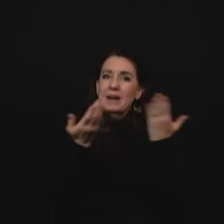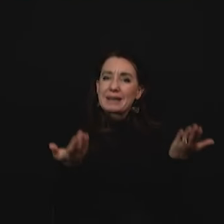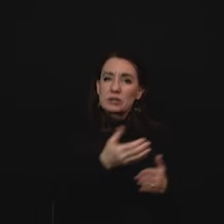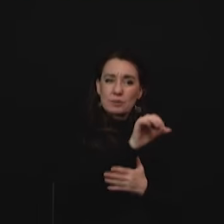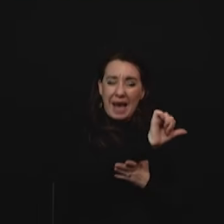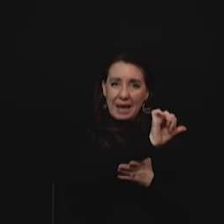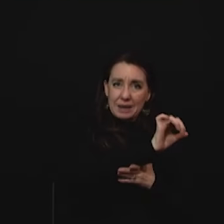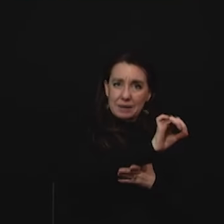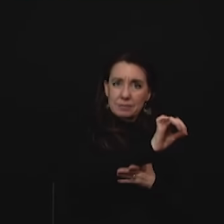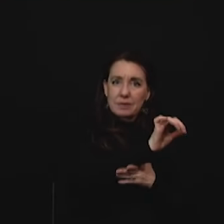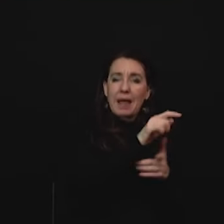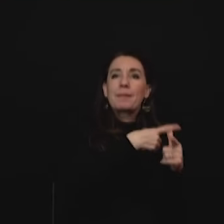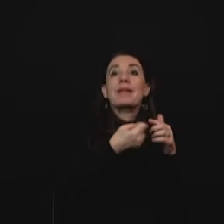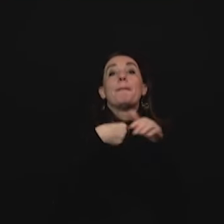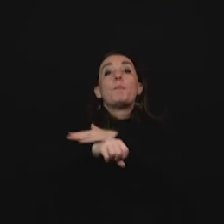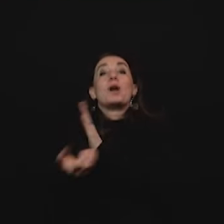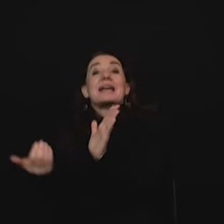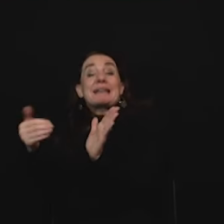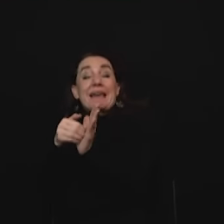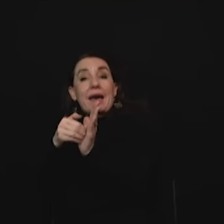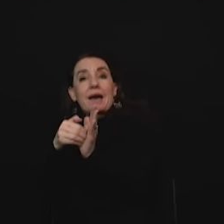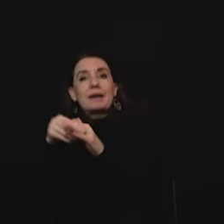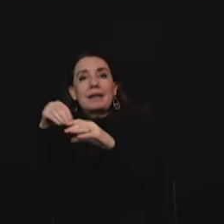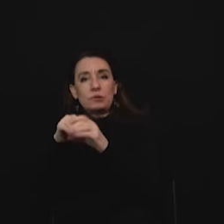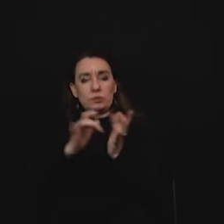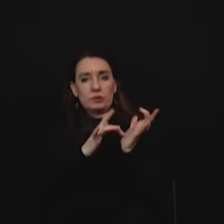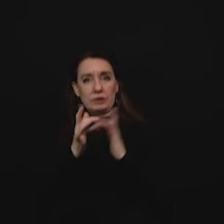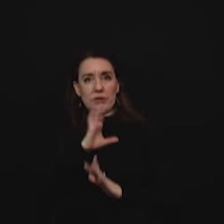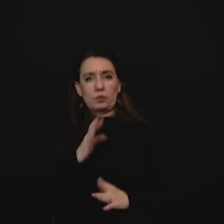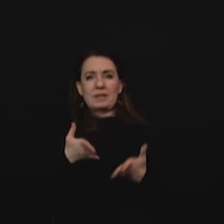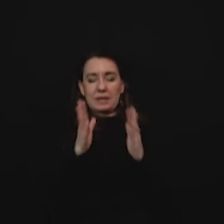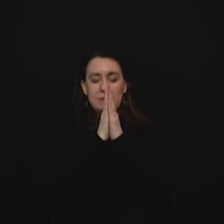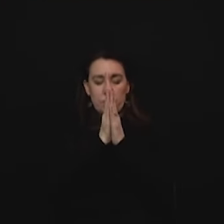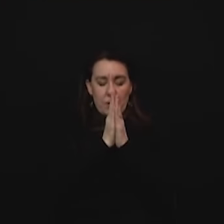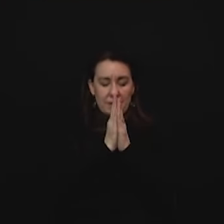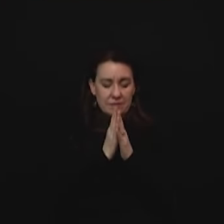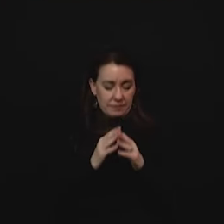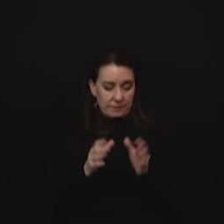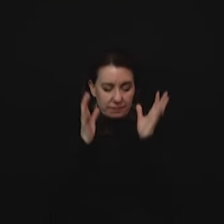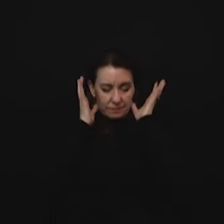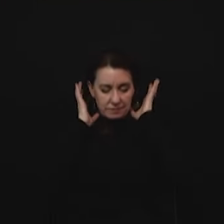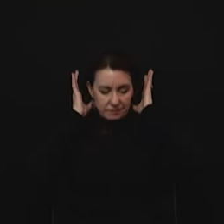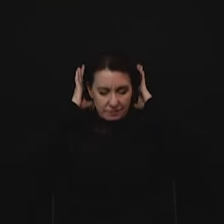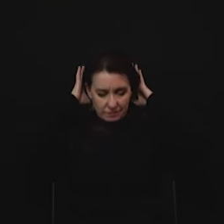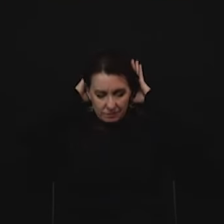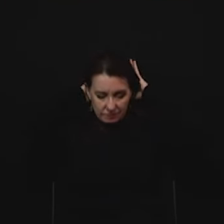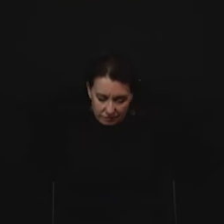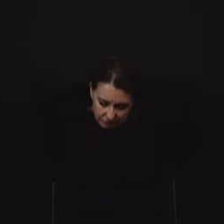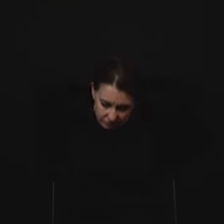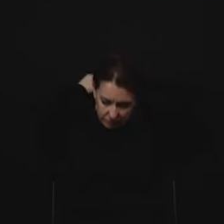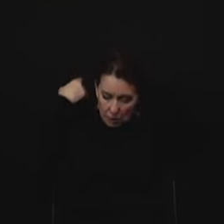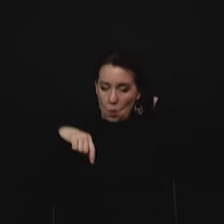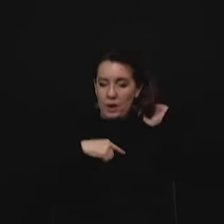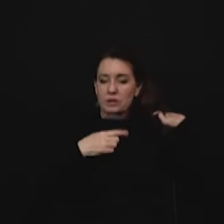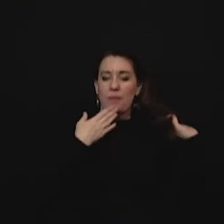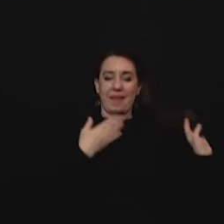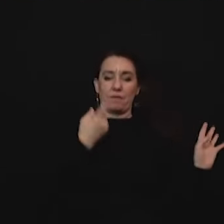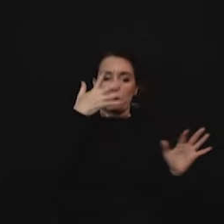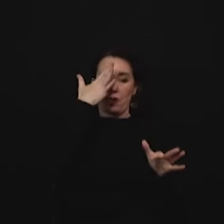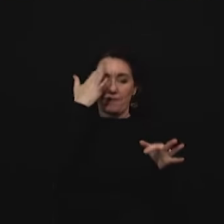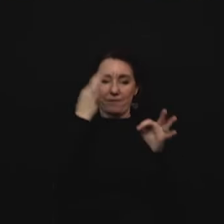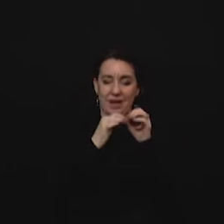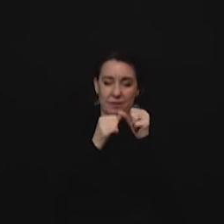but we are called to be born again into Jesus Christ. Let's pray. Let's pray, guys. Father, we are so thankful for your faithfulness, so thankful for your